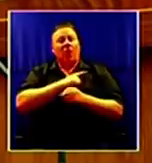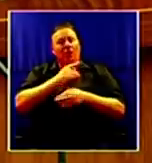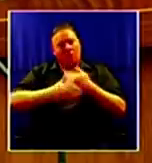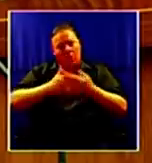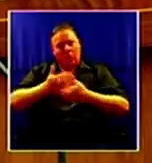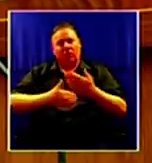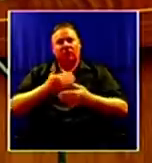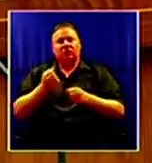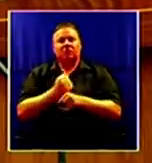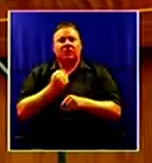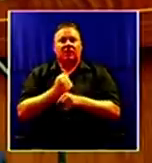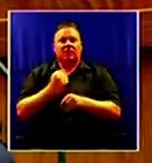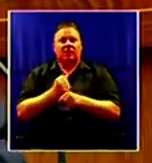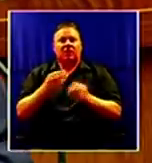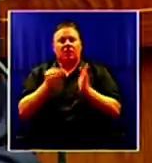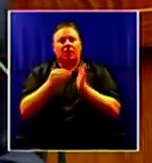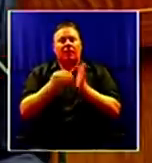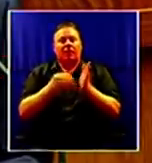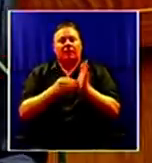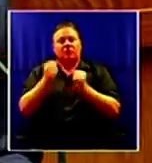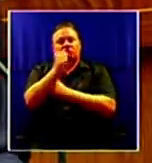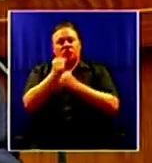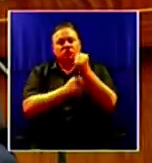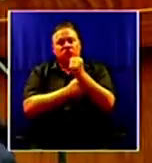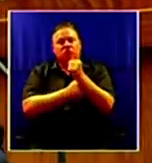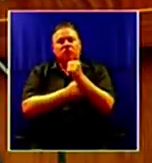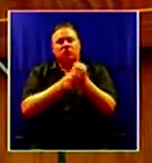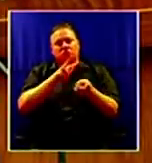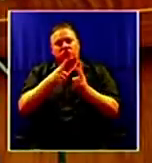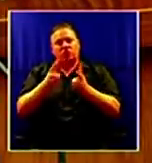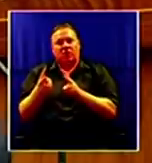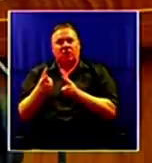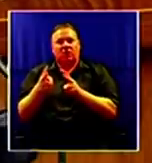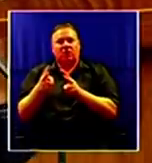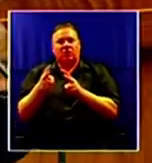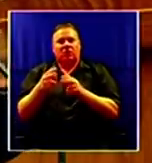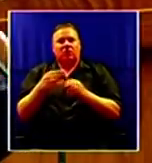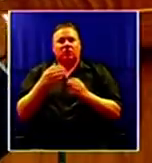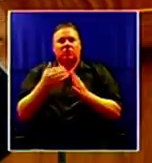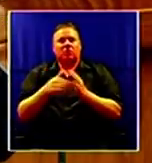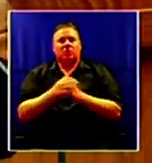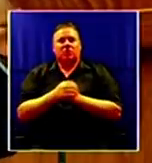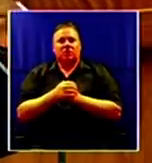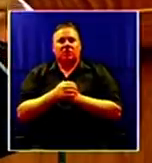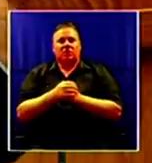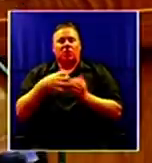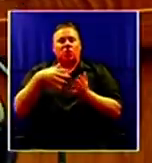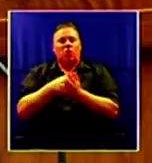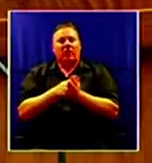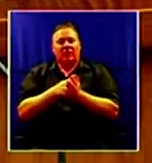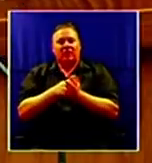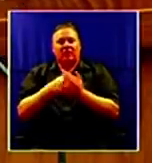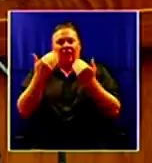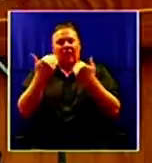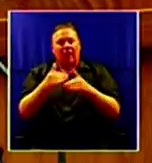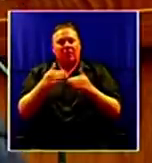in the implementation of our structural reform program. Our structural weaknesses limit the rate at which our economy can